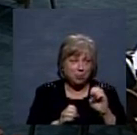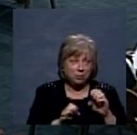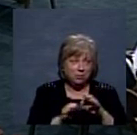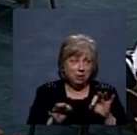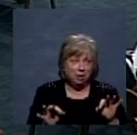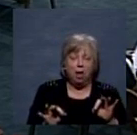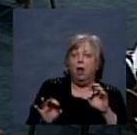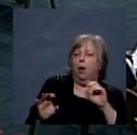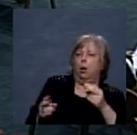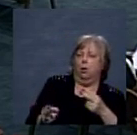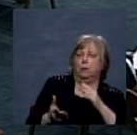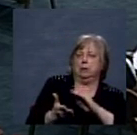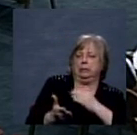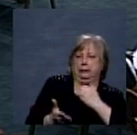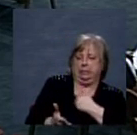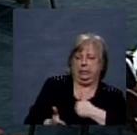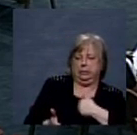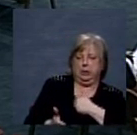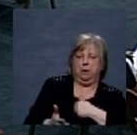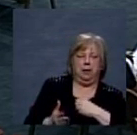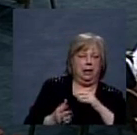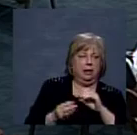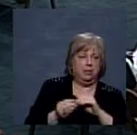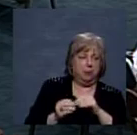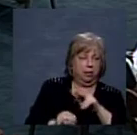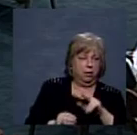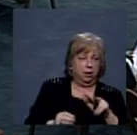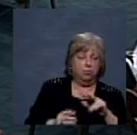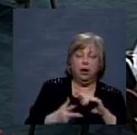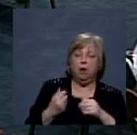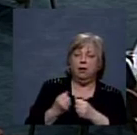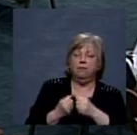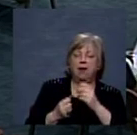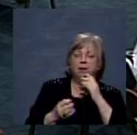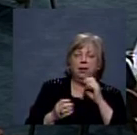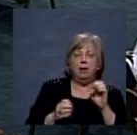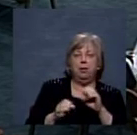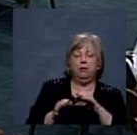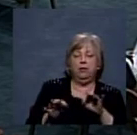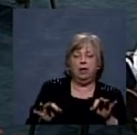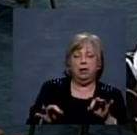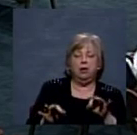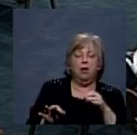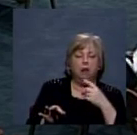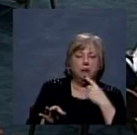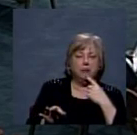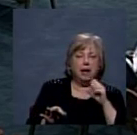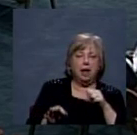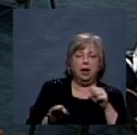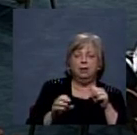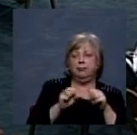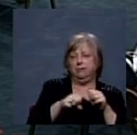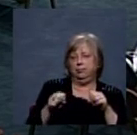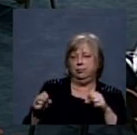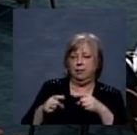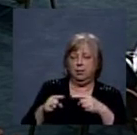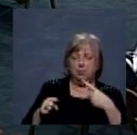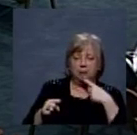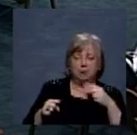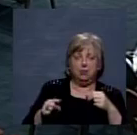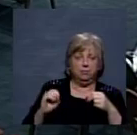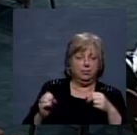excuse me. There's an emergency clause on item 33. All in favor of the emergency clause indicate by saying aye. Aye. Opposed, say nay.